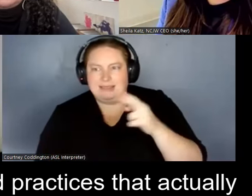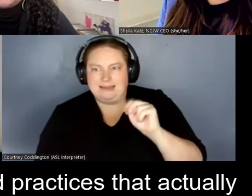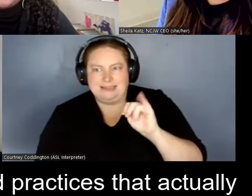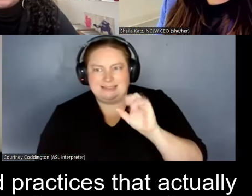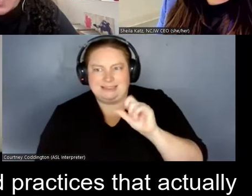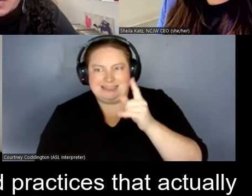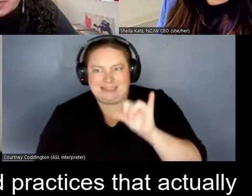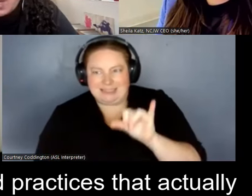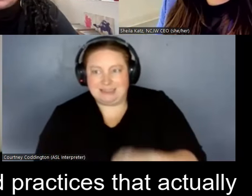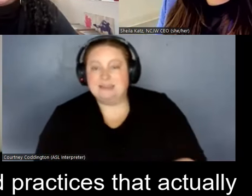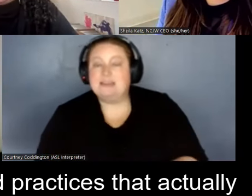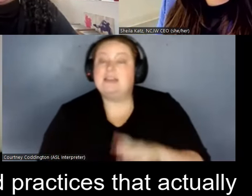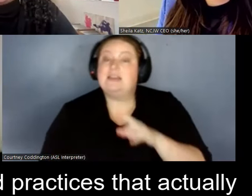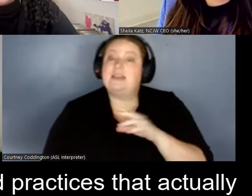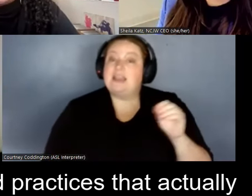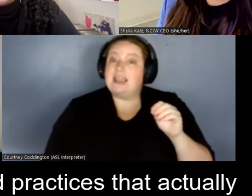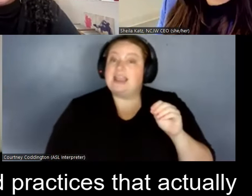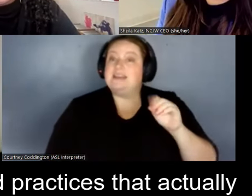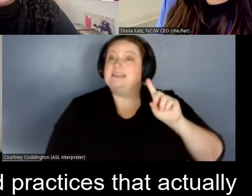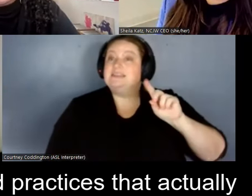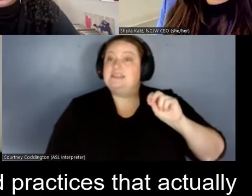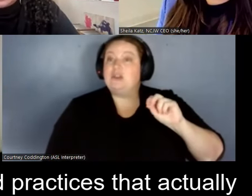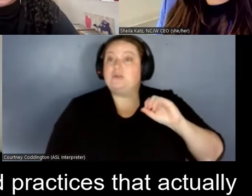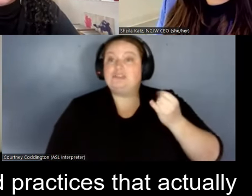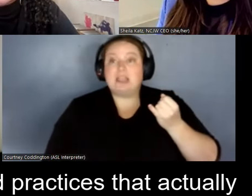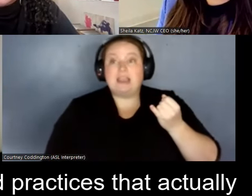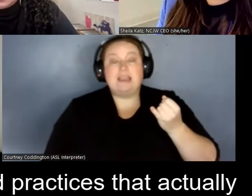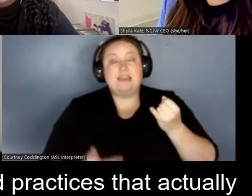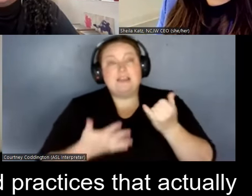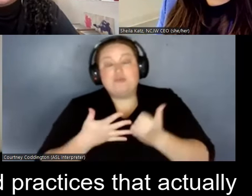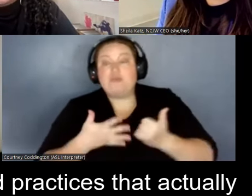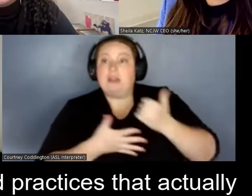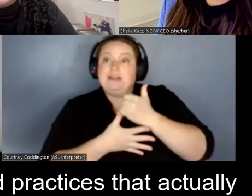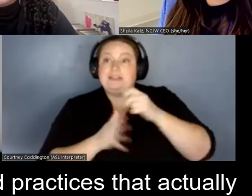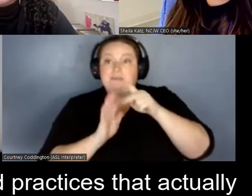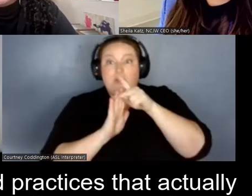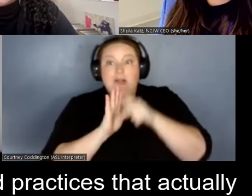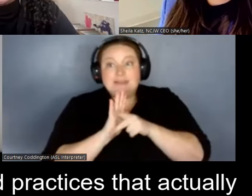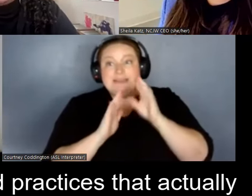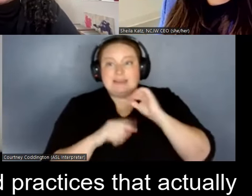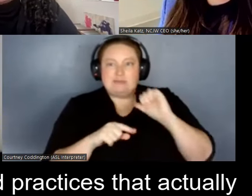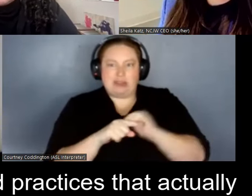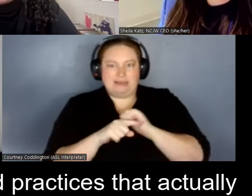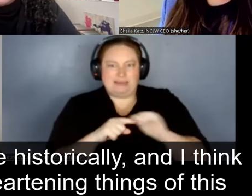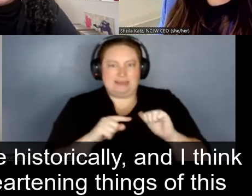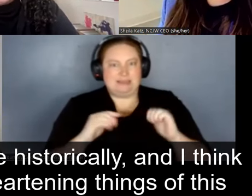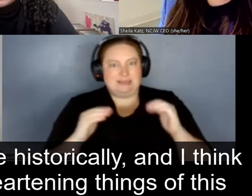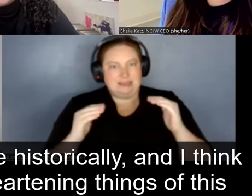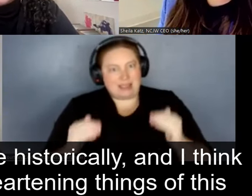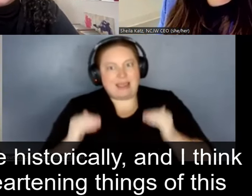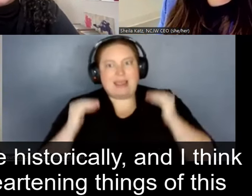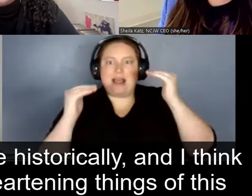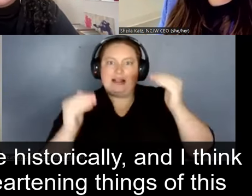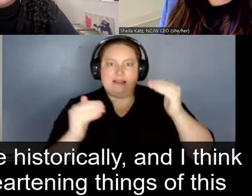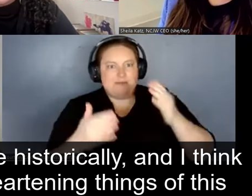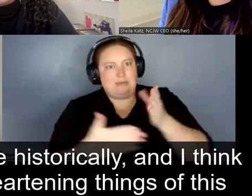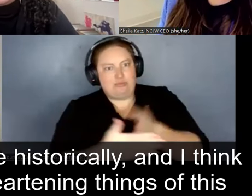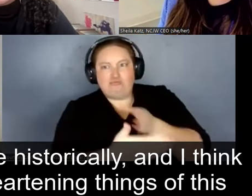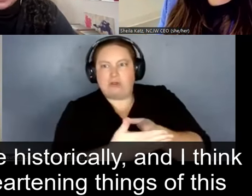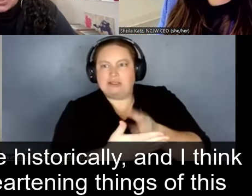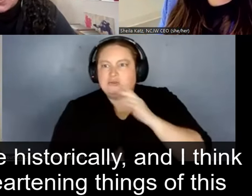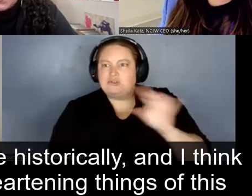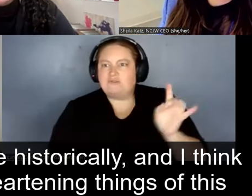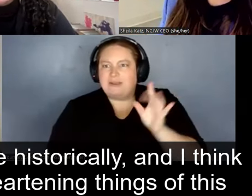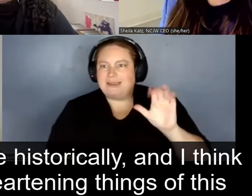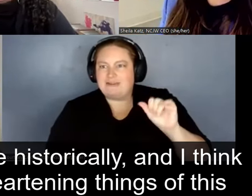Department prioritizing policies and practices that actually elevate the prosecution of hate crimes? That has been